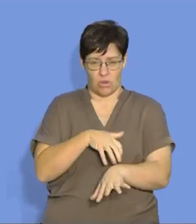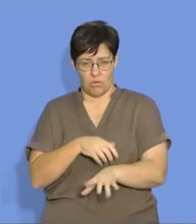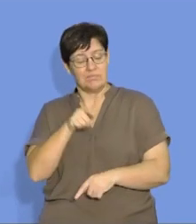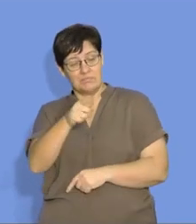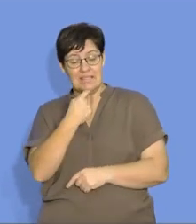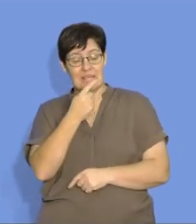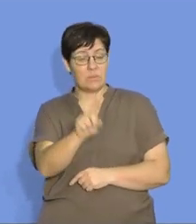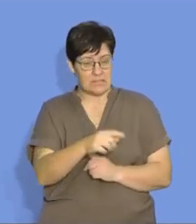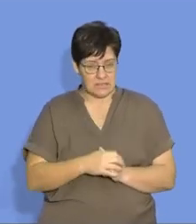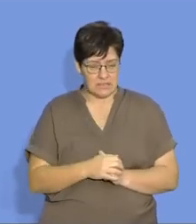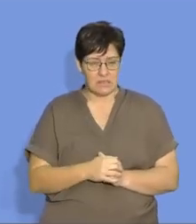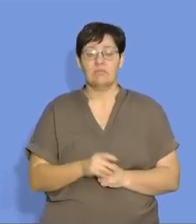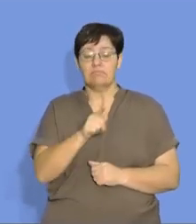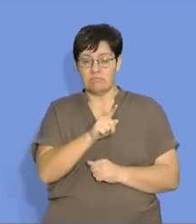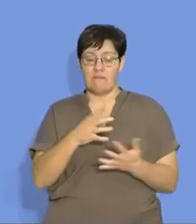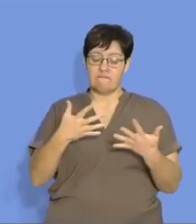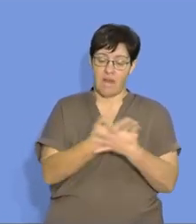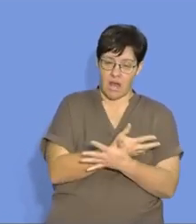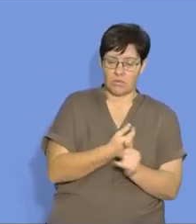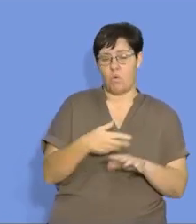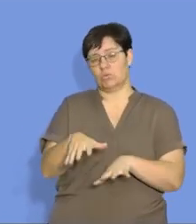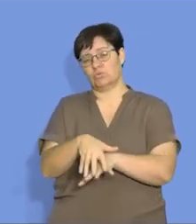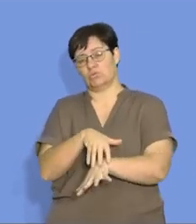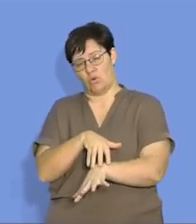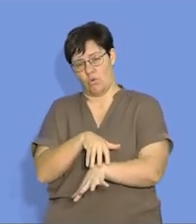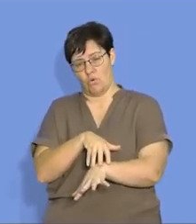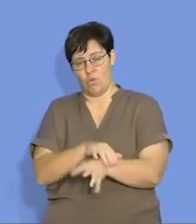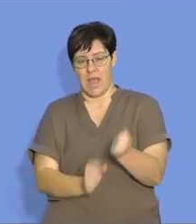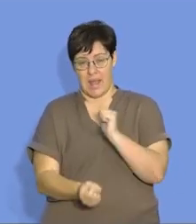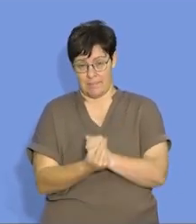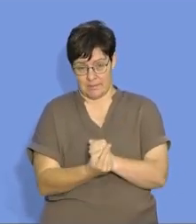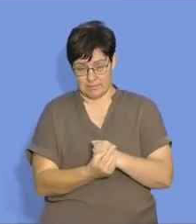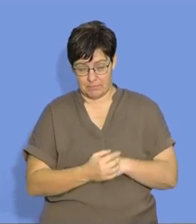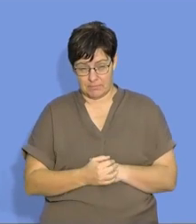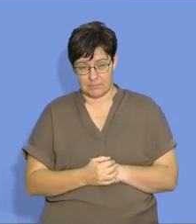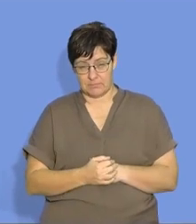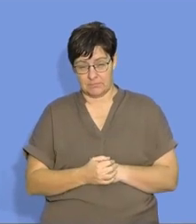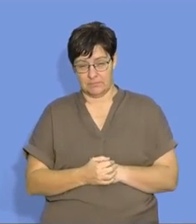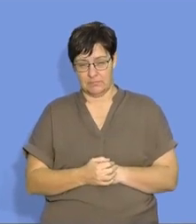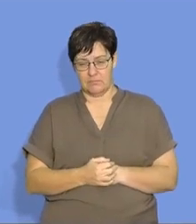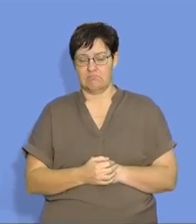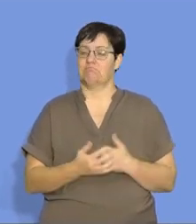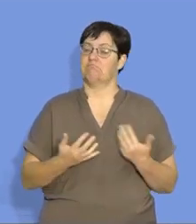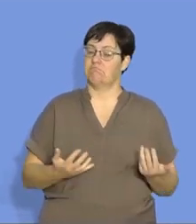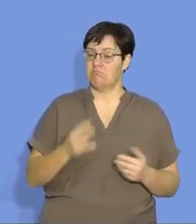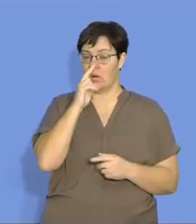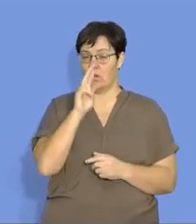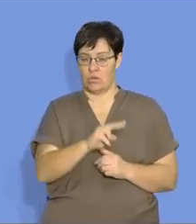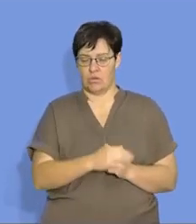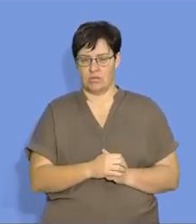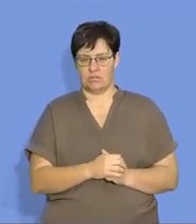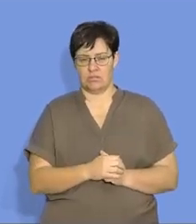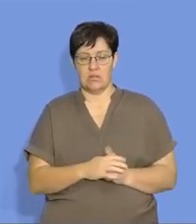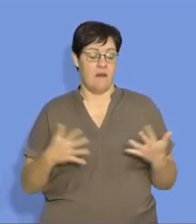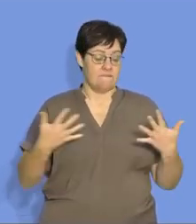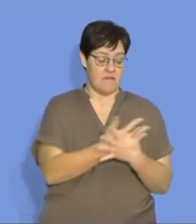of reaction is how fast or how slow a reaction is. Now, if we're going to look at just